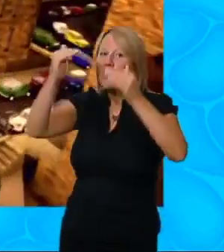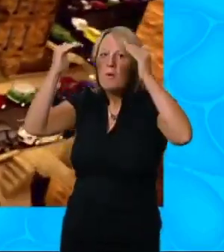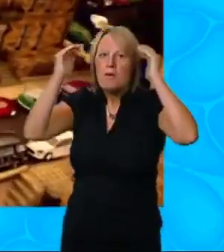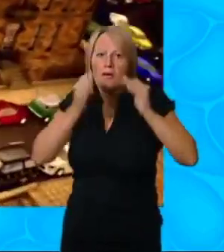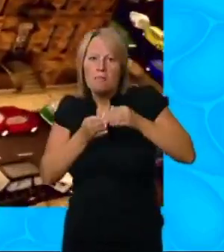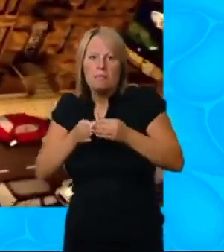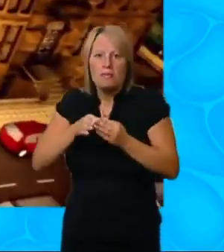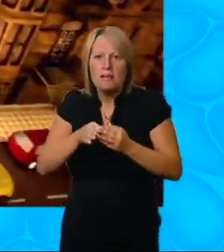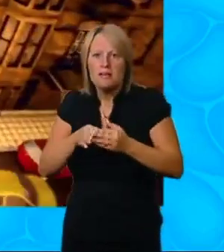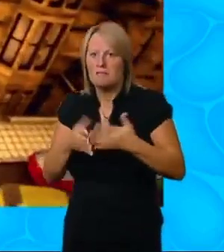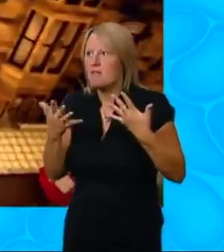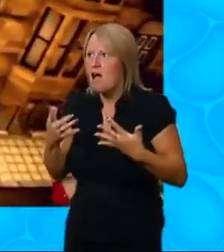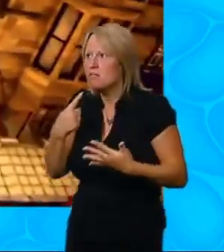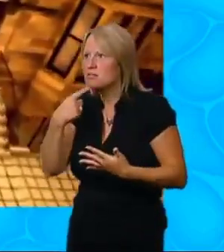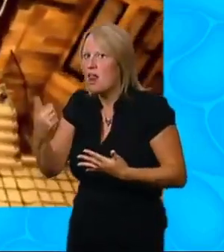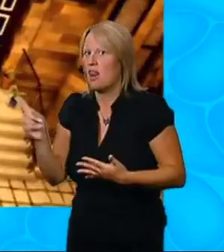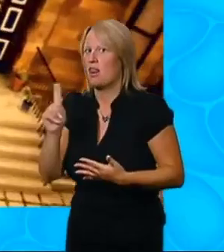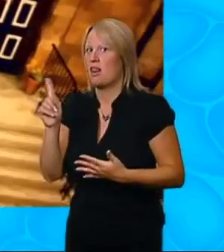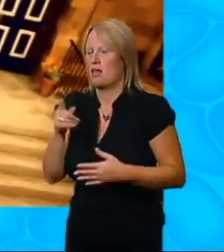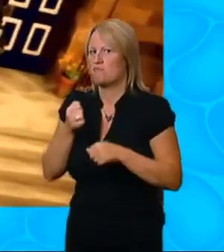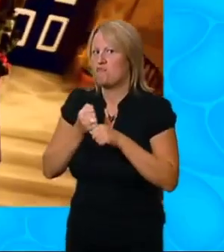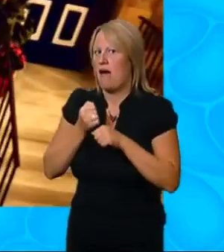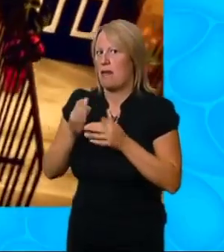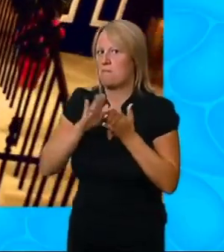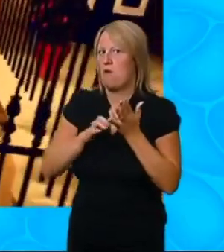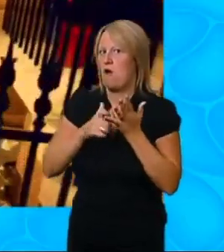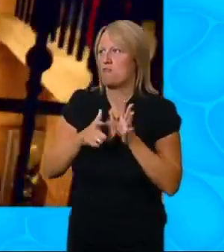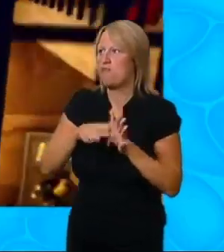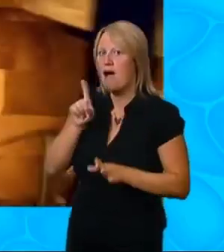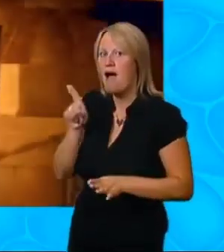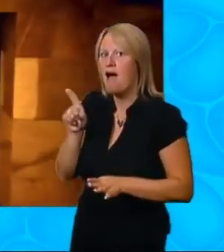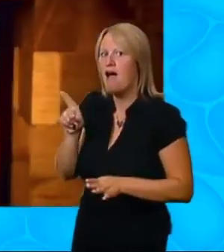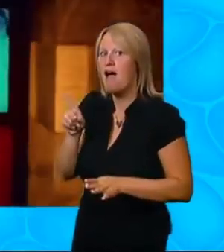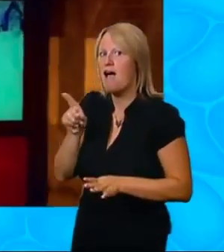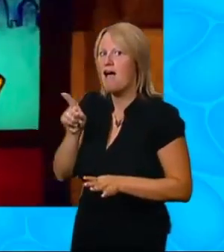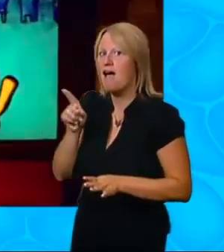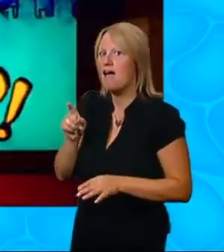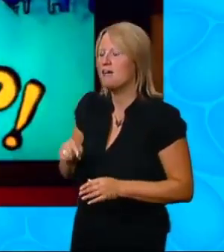Bye-bye. She'd love to say hello to you.